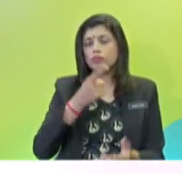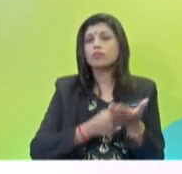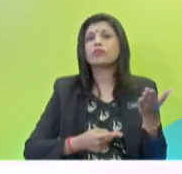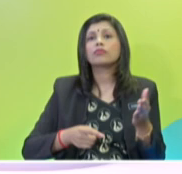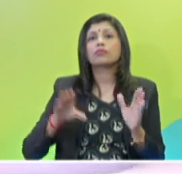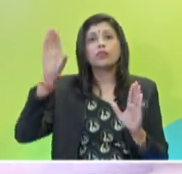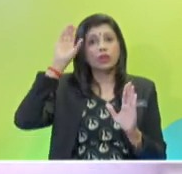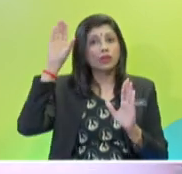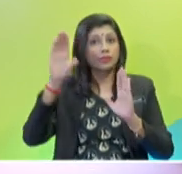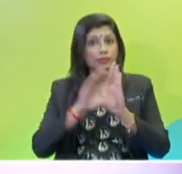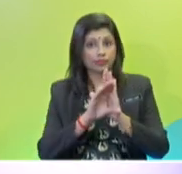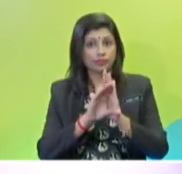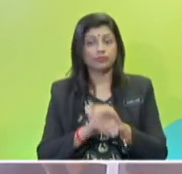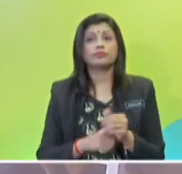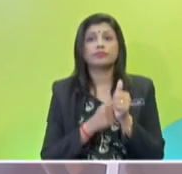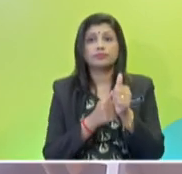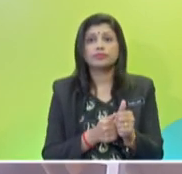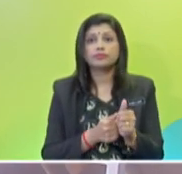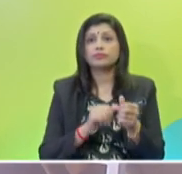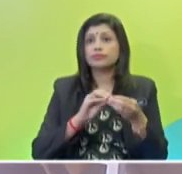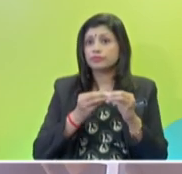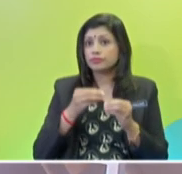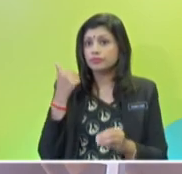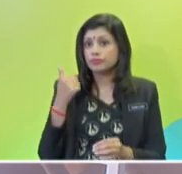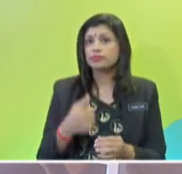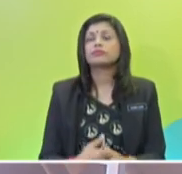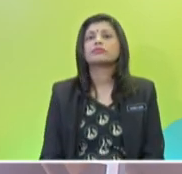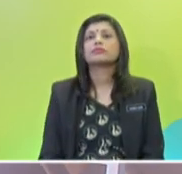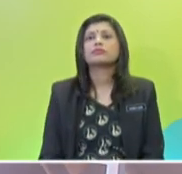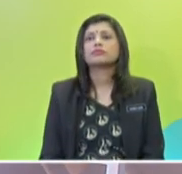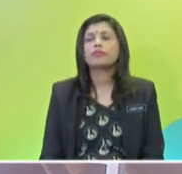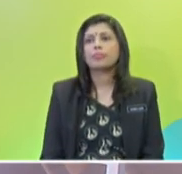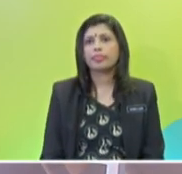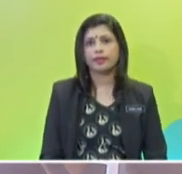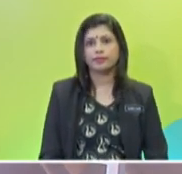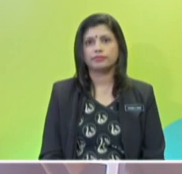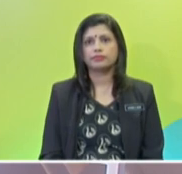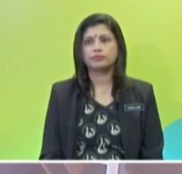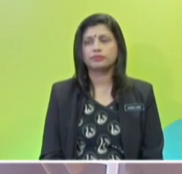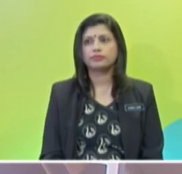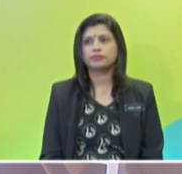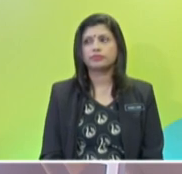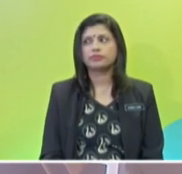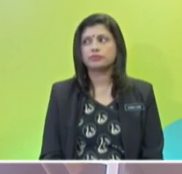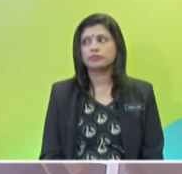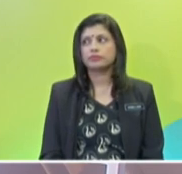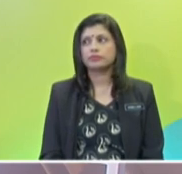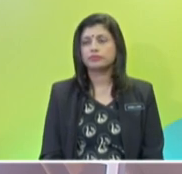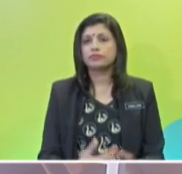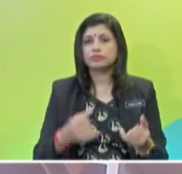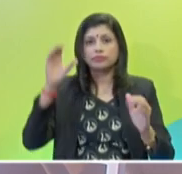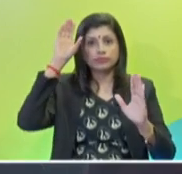F. F. Okay. All right. Thank you, Amir. Who would like to give it a try for picture number 3 and 4?